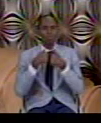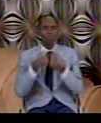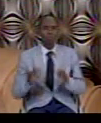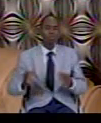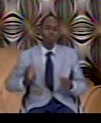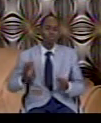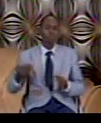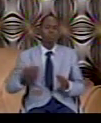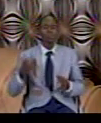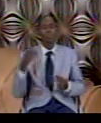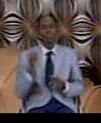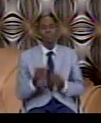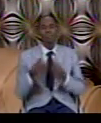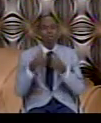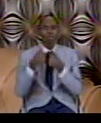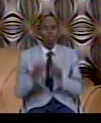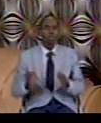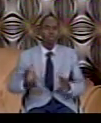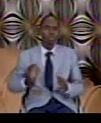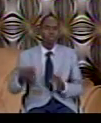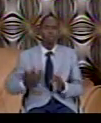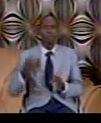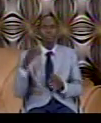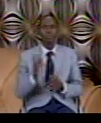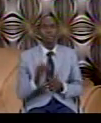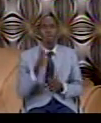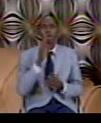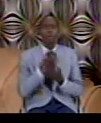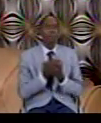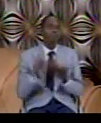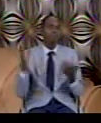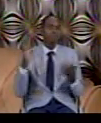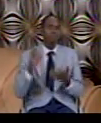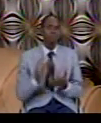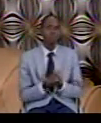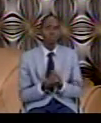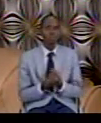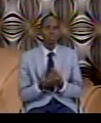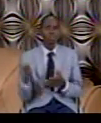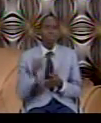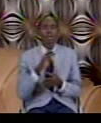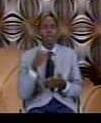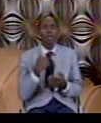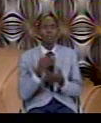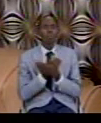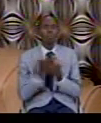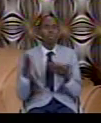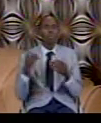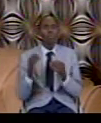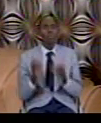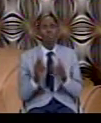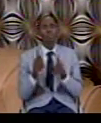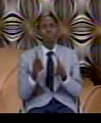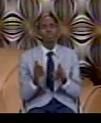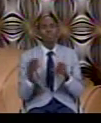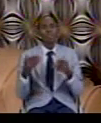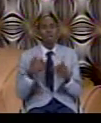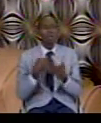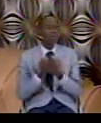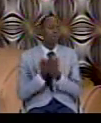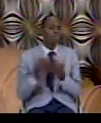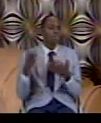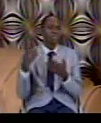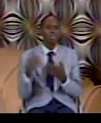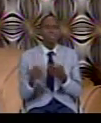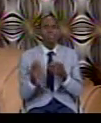souls. Lost souls are wasted. They have wasted the opportunity. They have wasted their